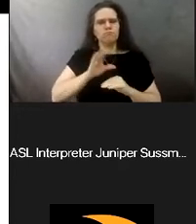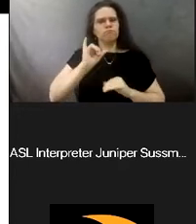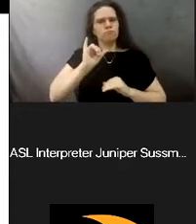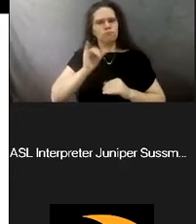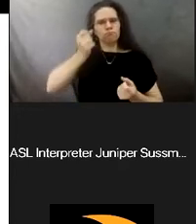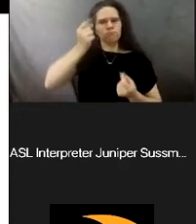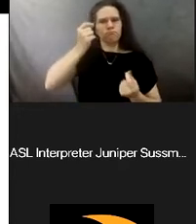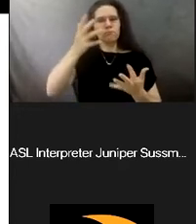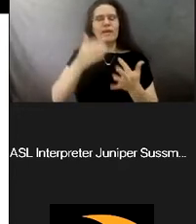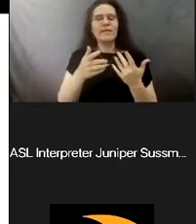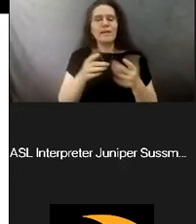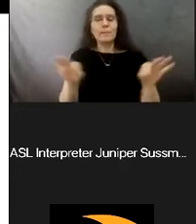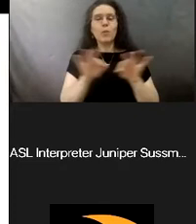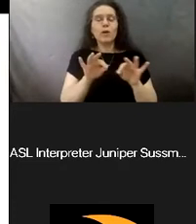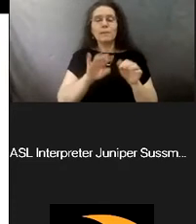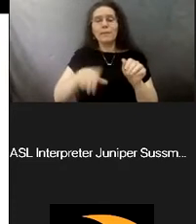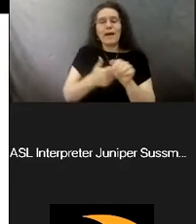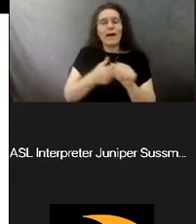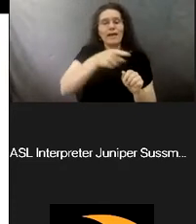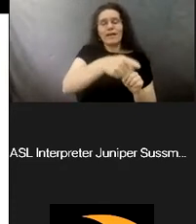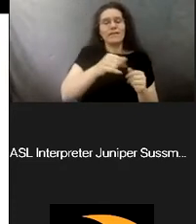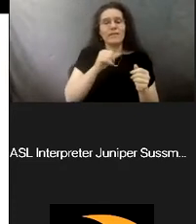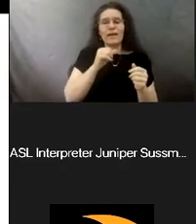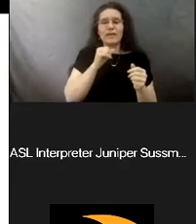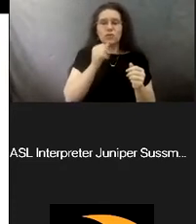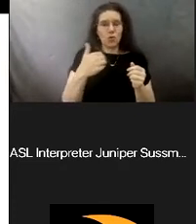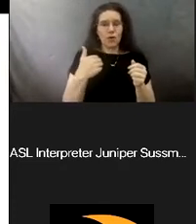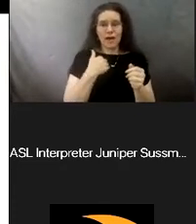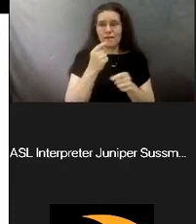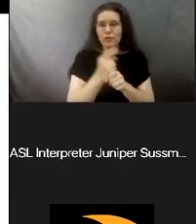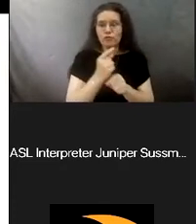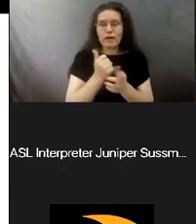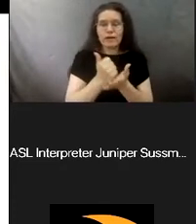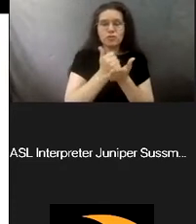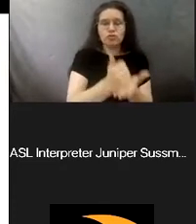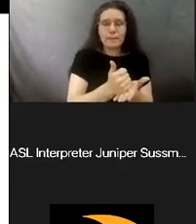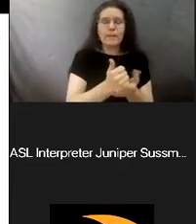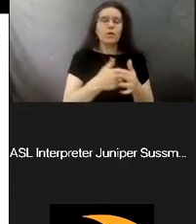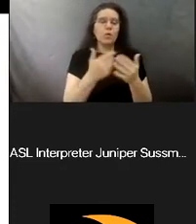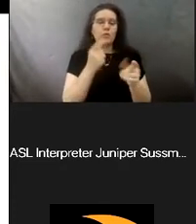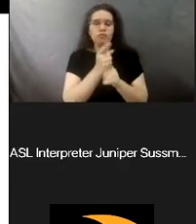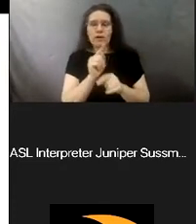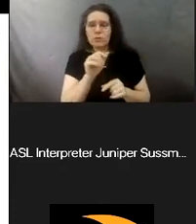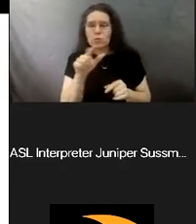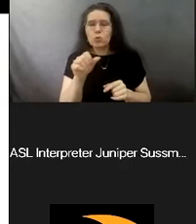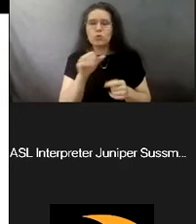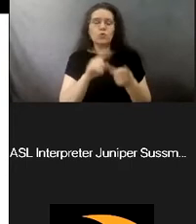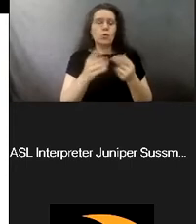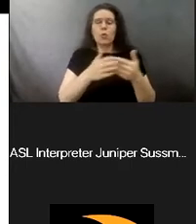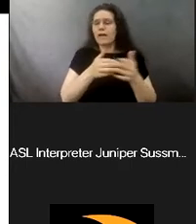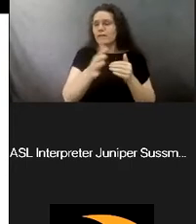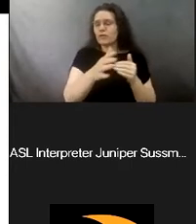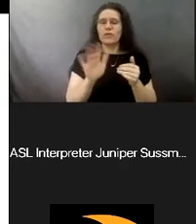management and the treatment tools, whether it's for diabetes or asthma or seizures or depression or anxiety or ADHD,